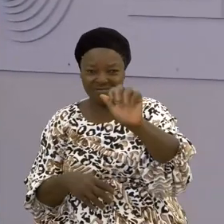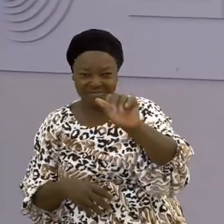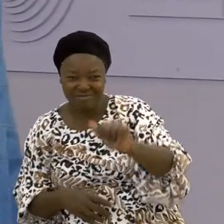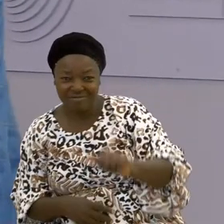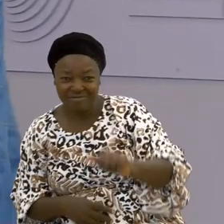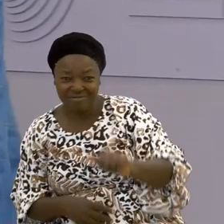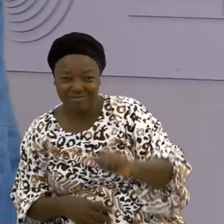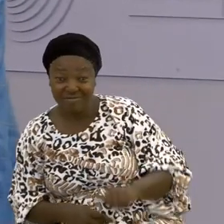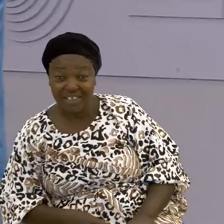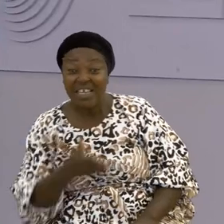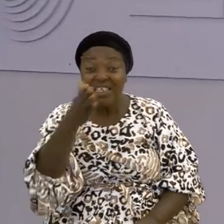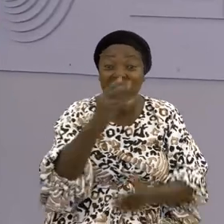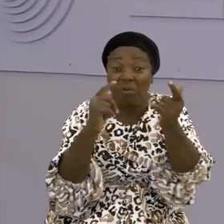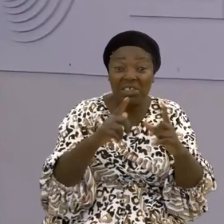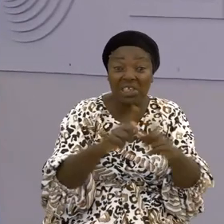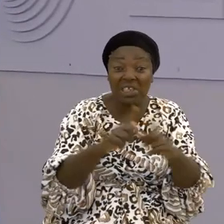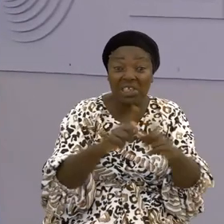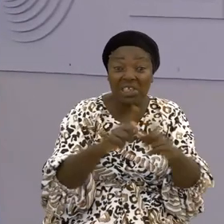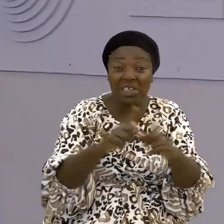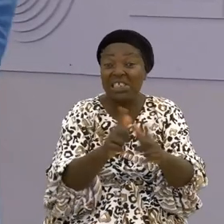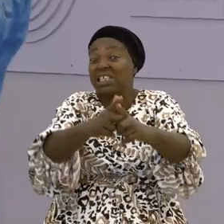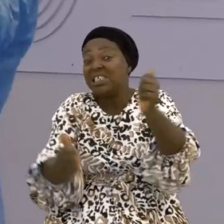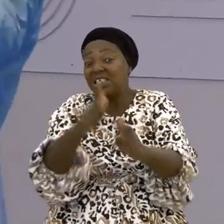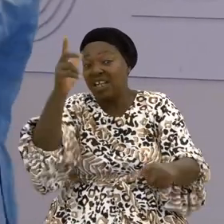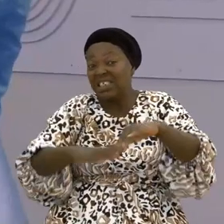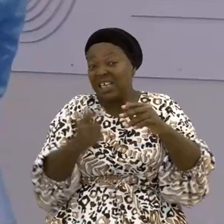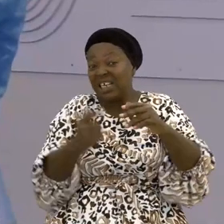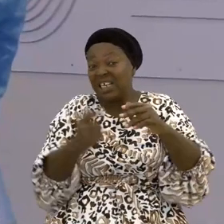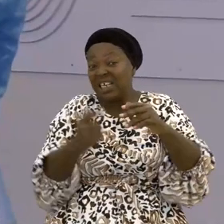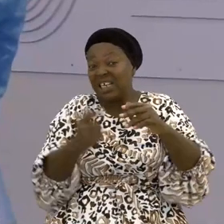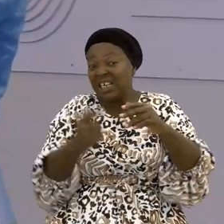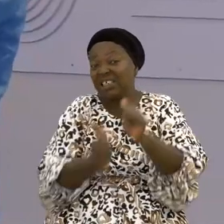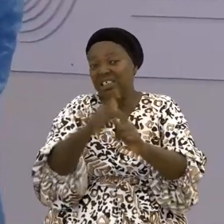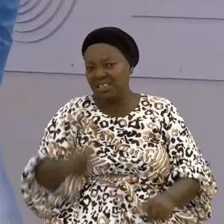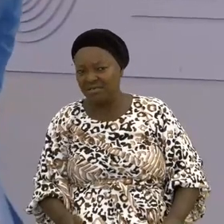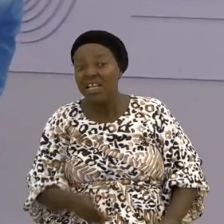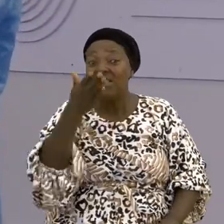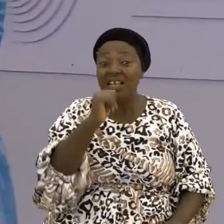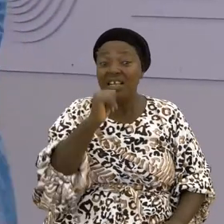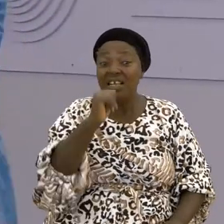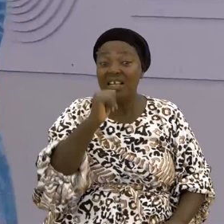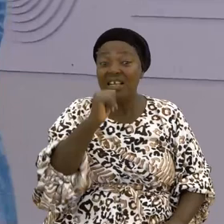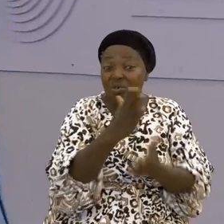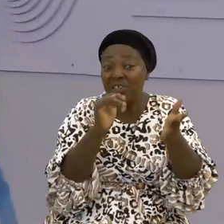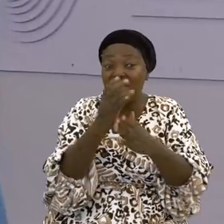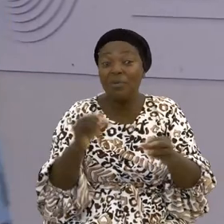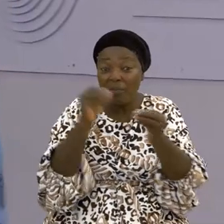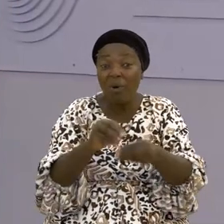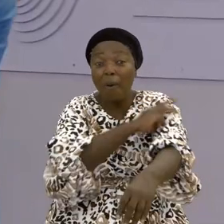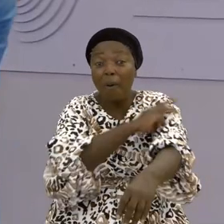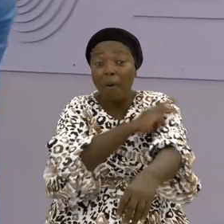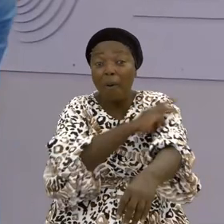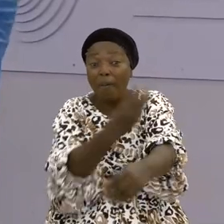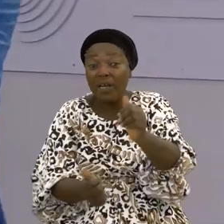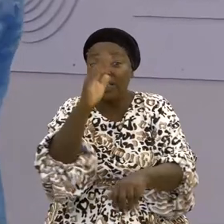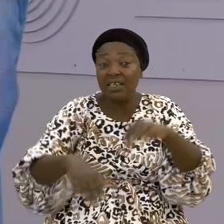There's somebody greater than the greatest. There is somebody more mighty and powerful than the powerful